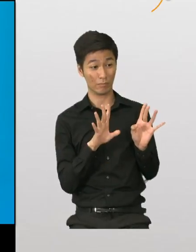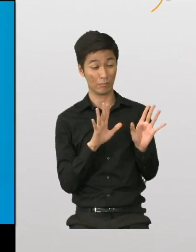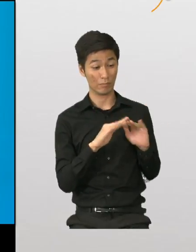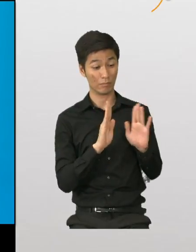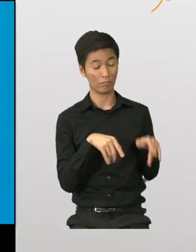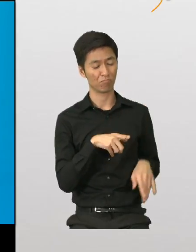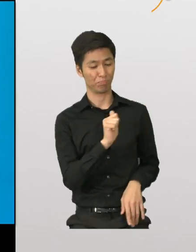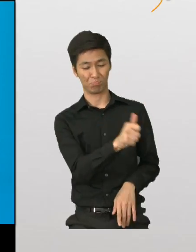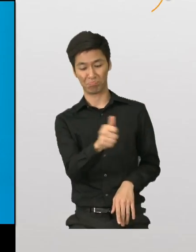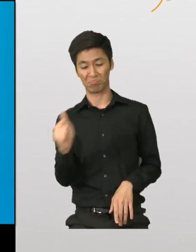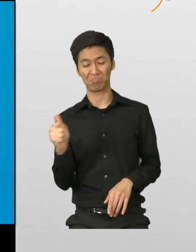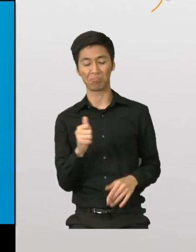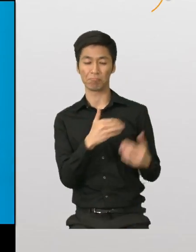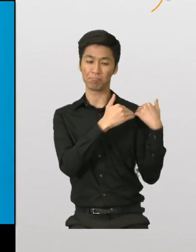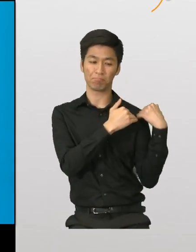and upgrading.